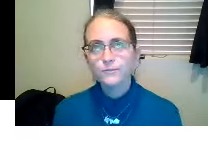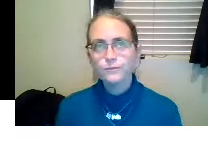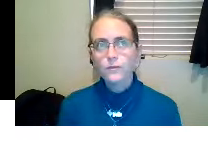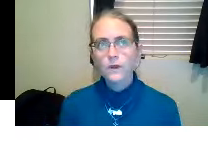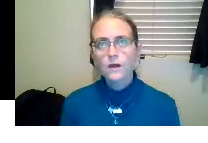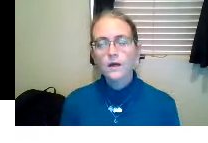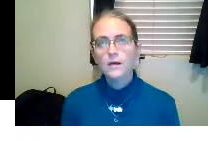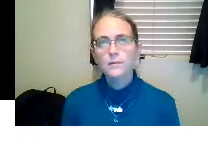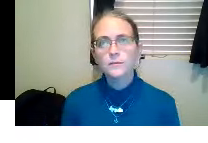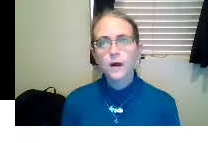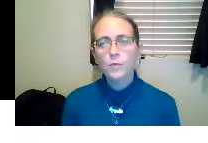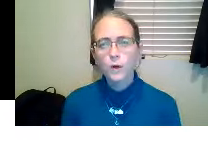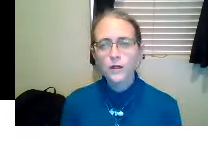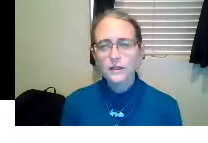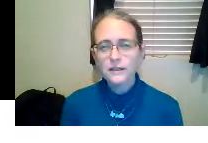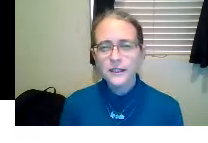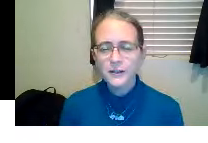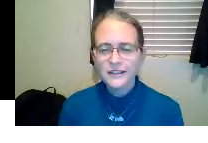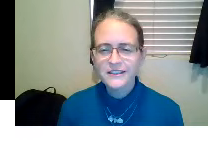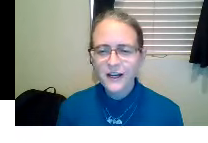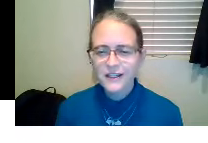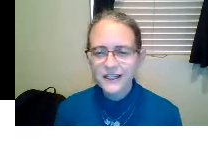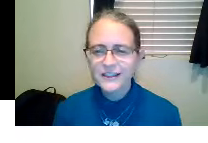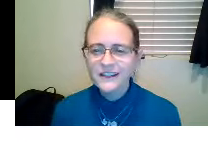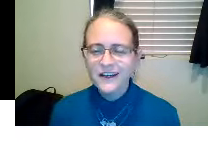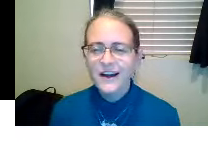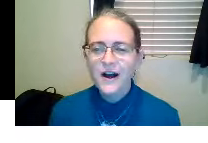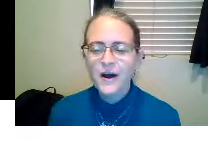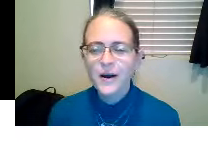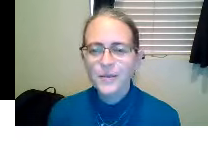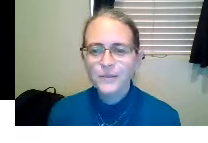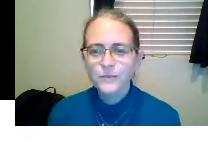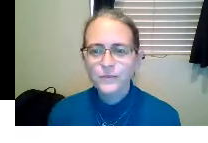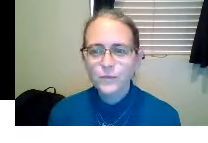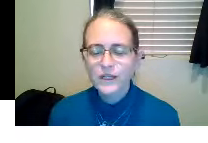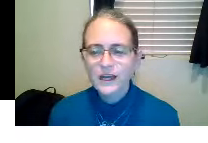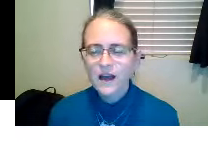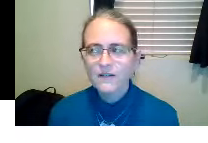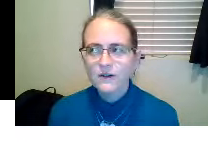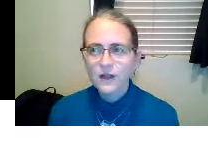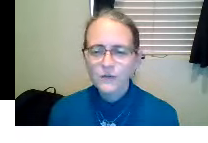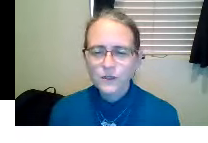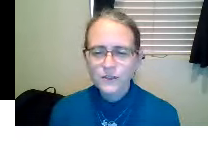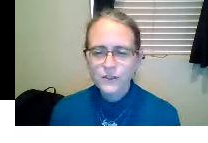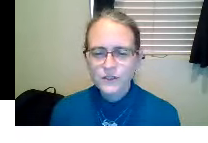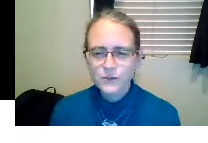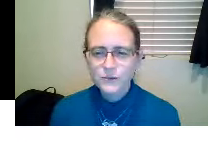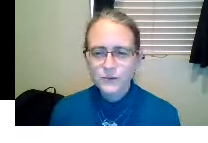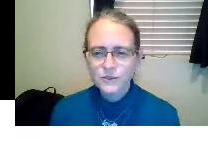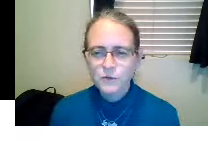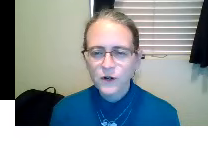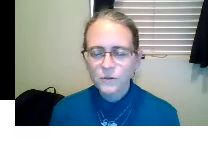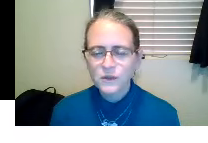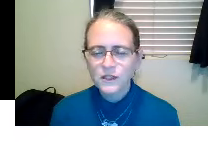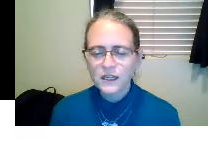and our work here is not done. We have a lot of work to do